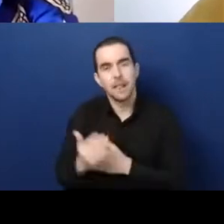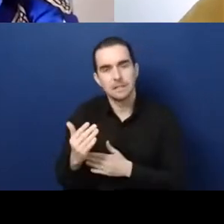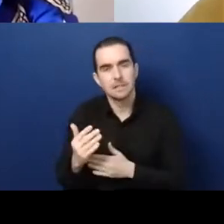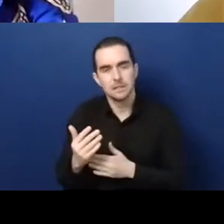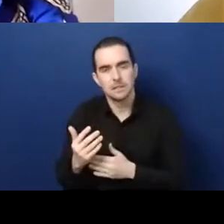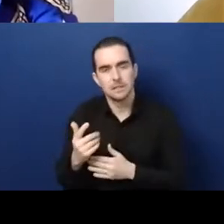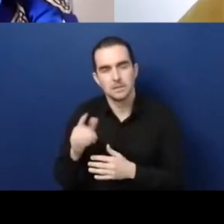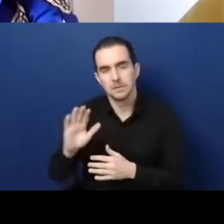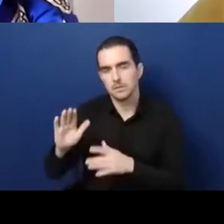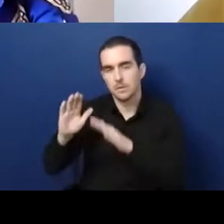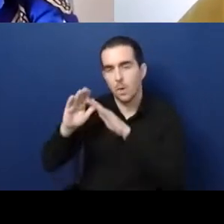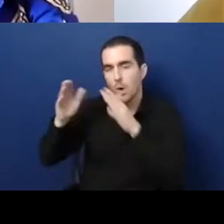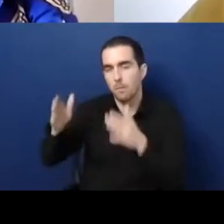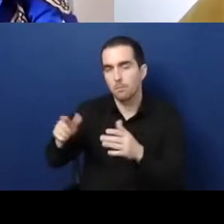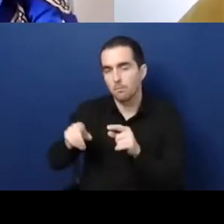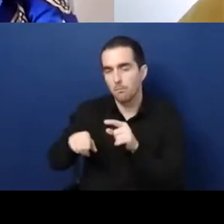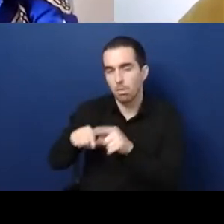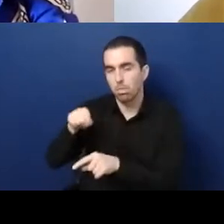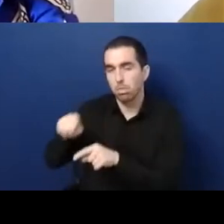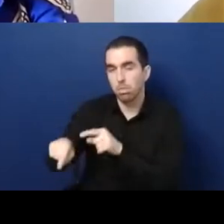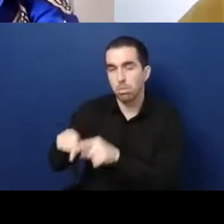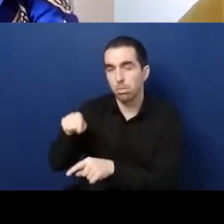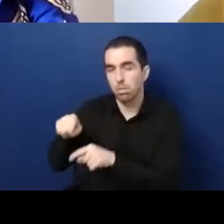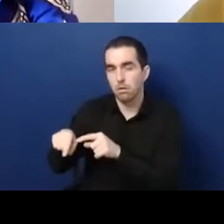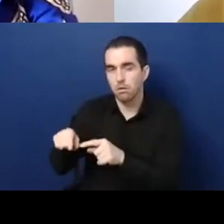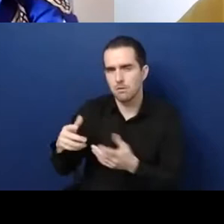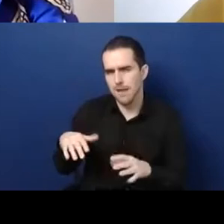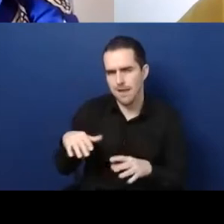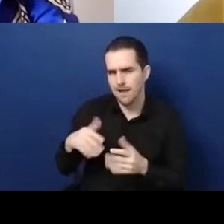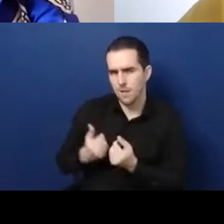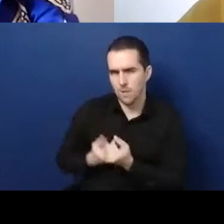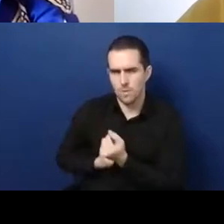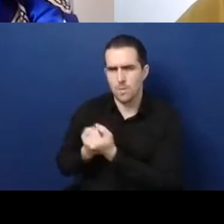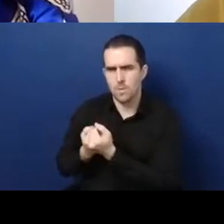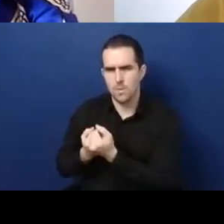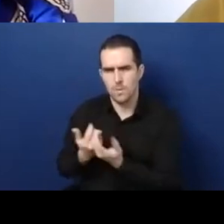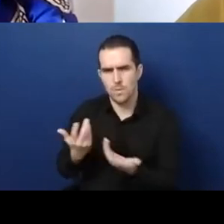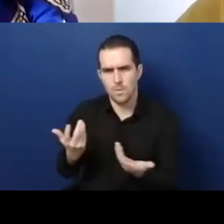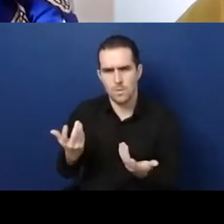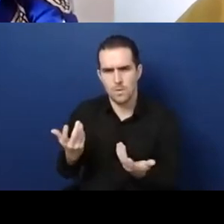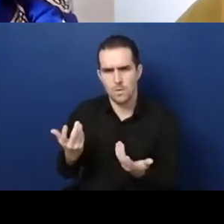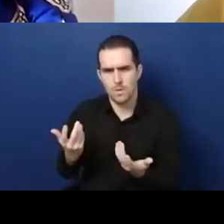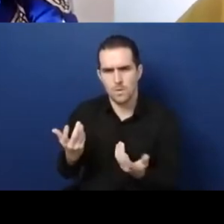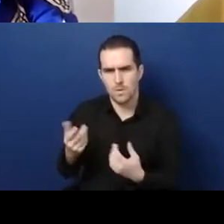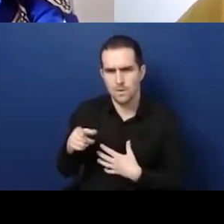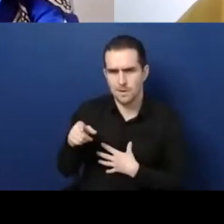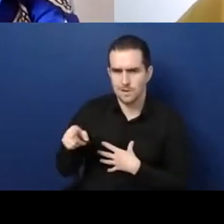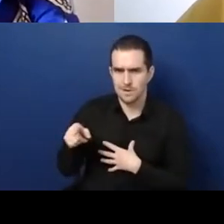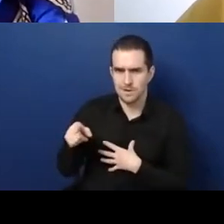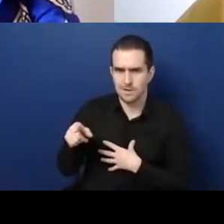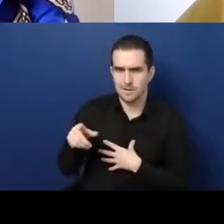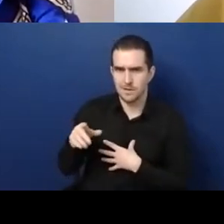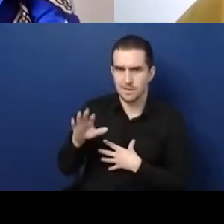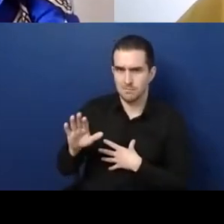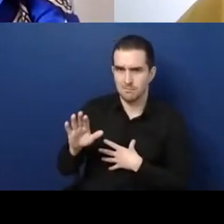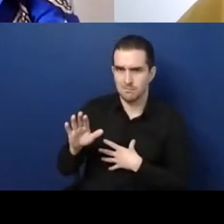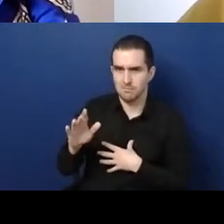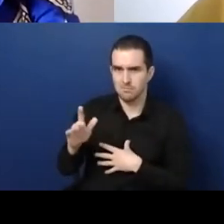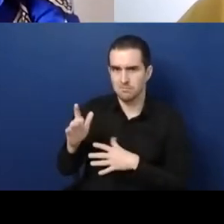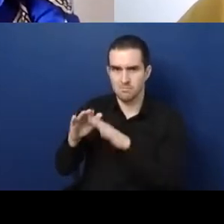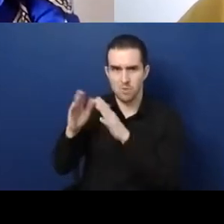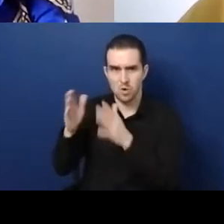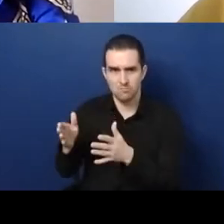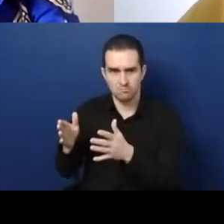he lives in a safer environment? There you need to go maybe to look for a shelter. Maybe if he has